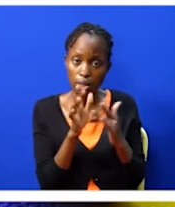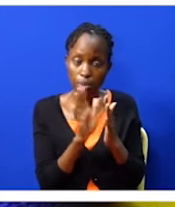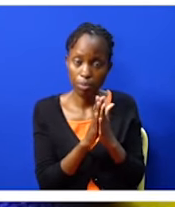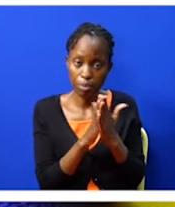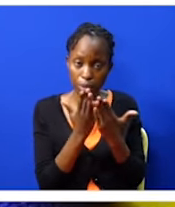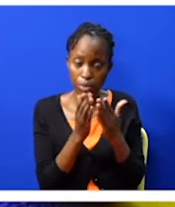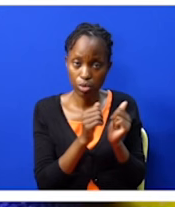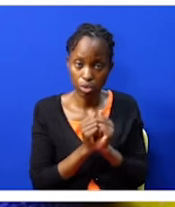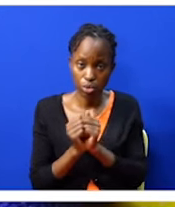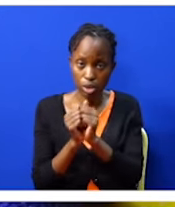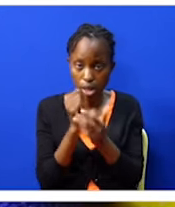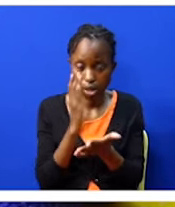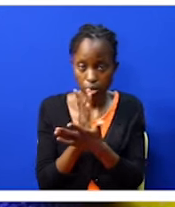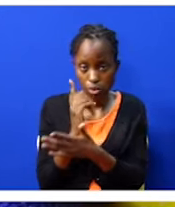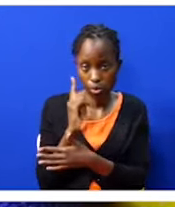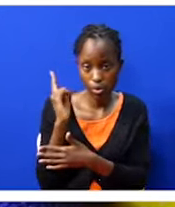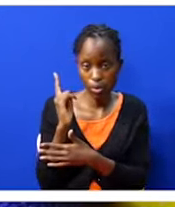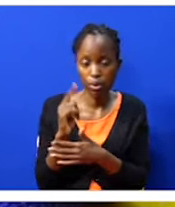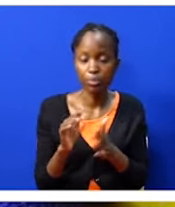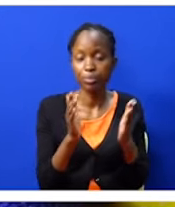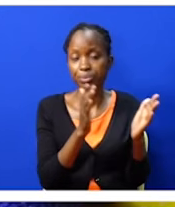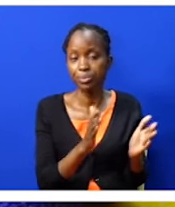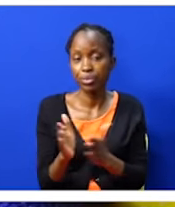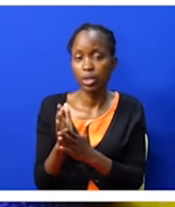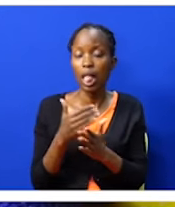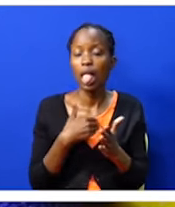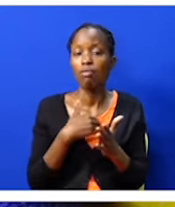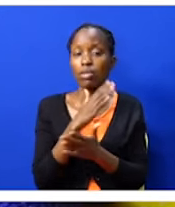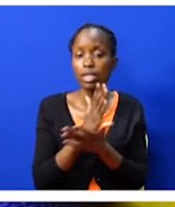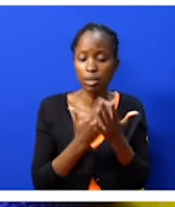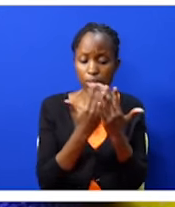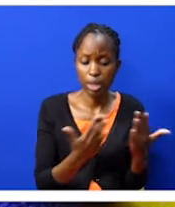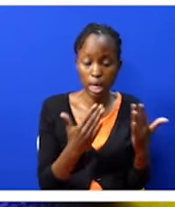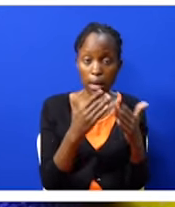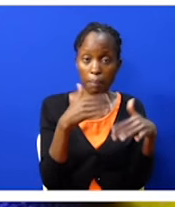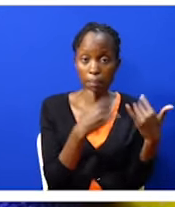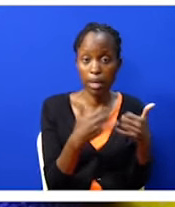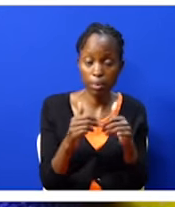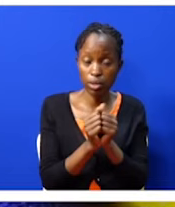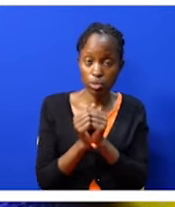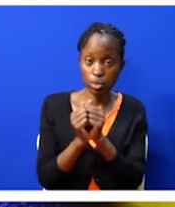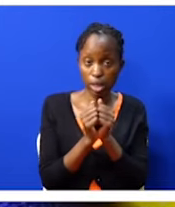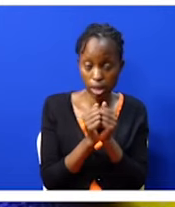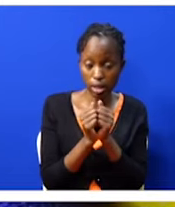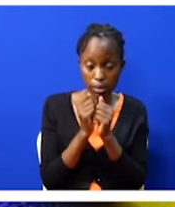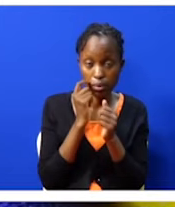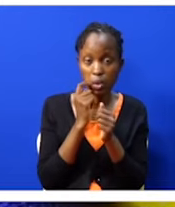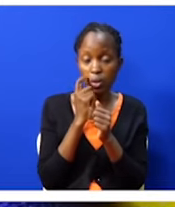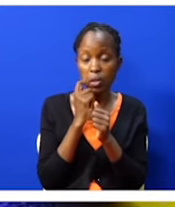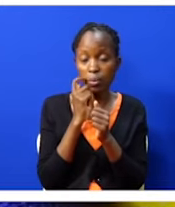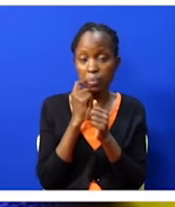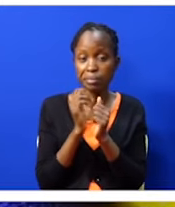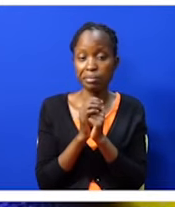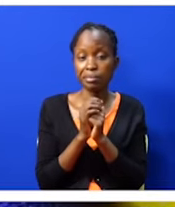Bible together. And we also have some children that are playing together. And